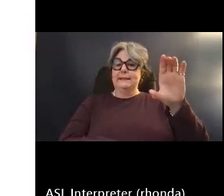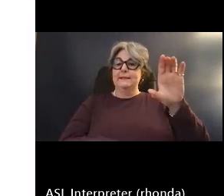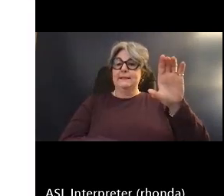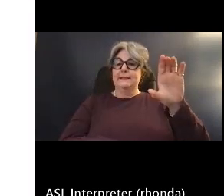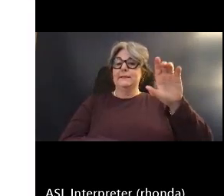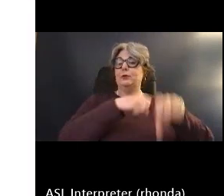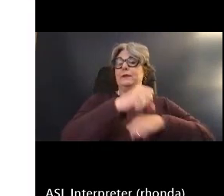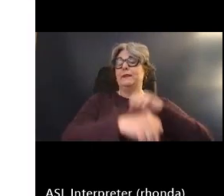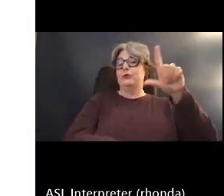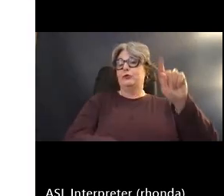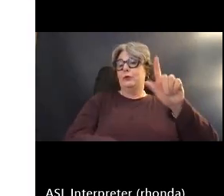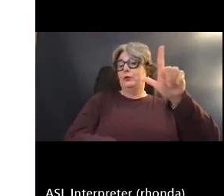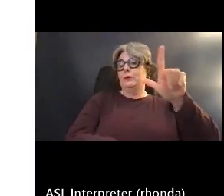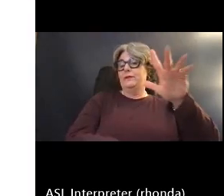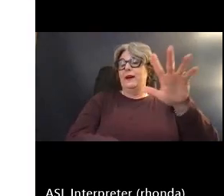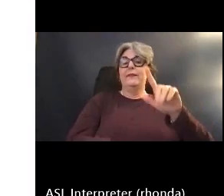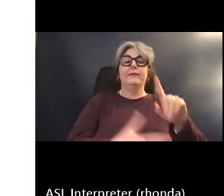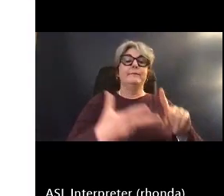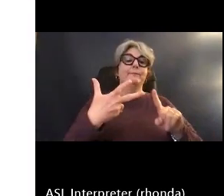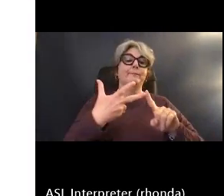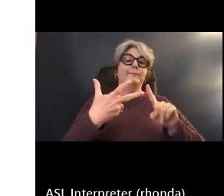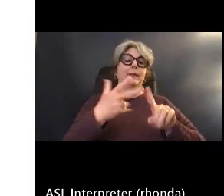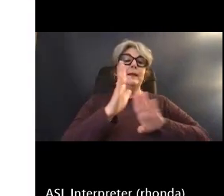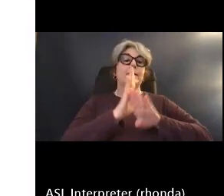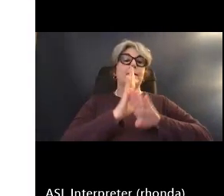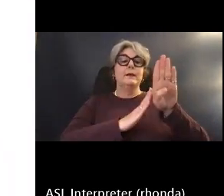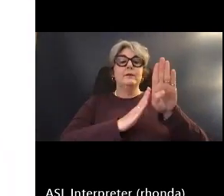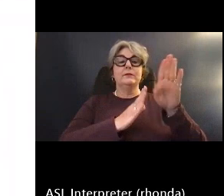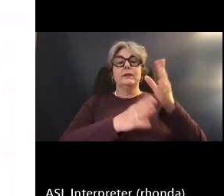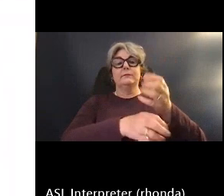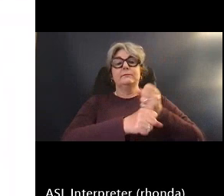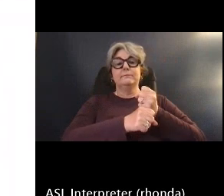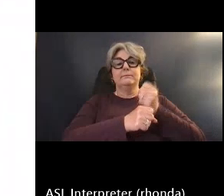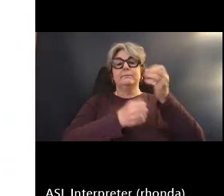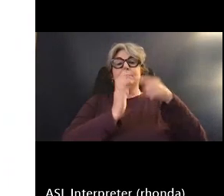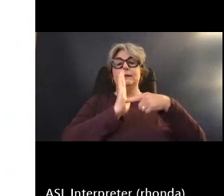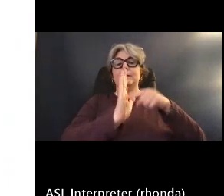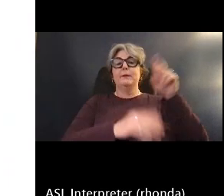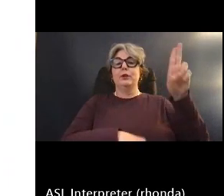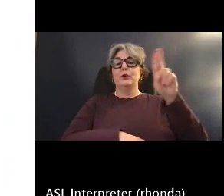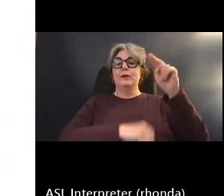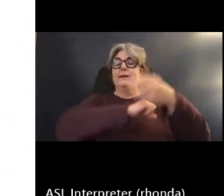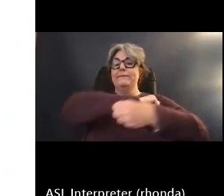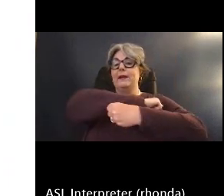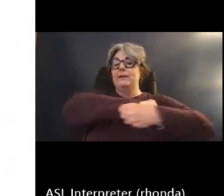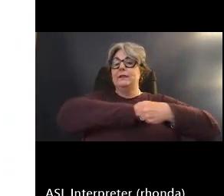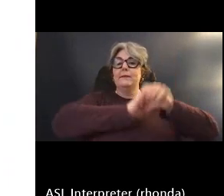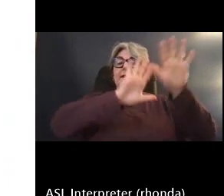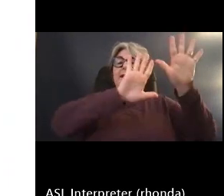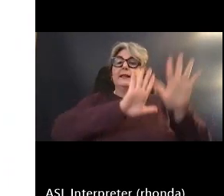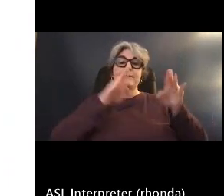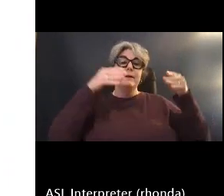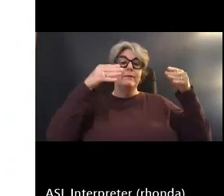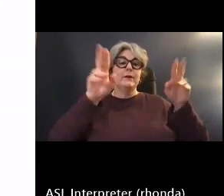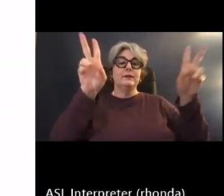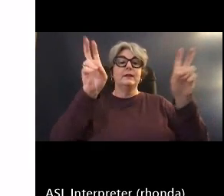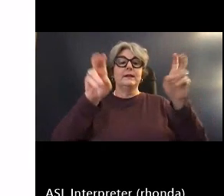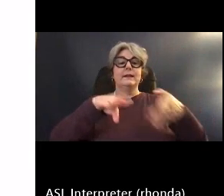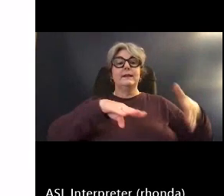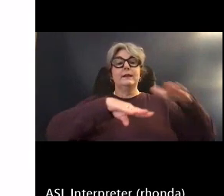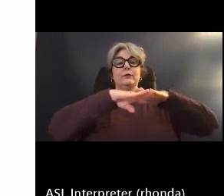2025. It builds on the foundation provided from a disquisition led by the UN Foundation and Climate Focus titled